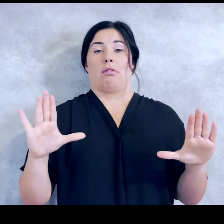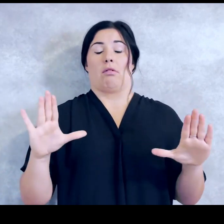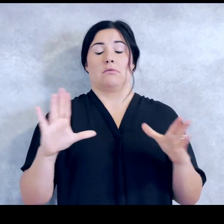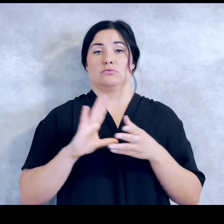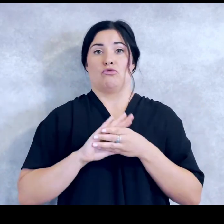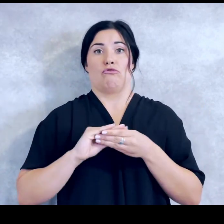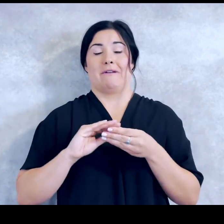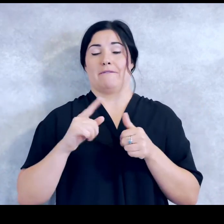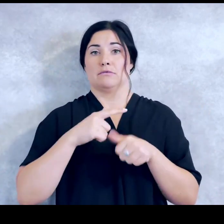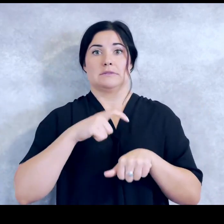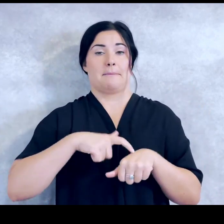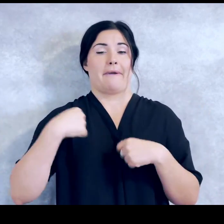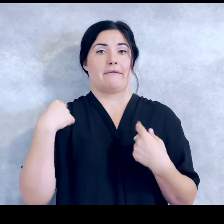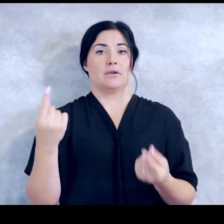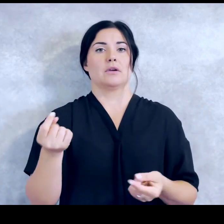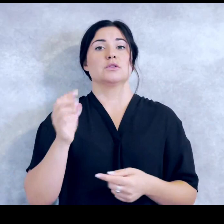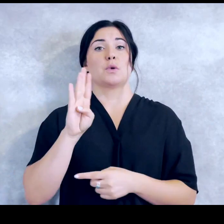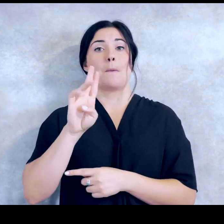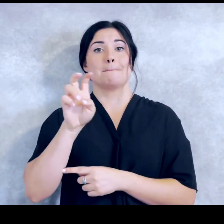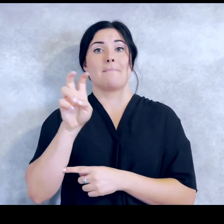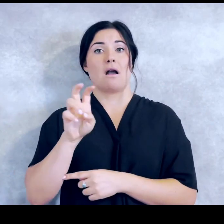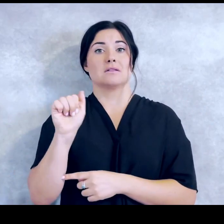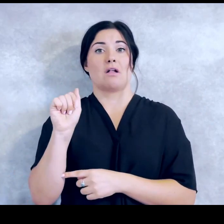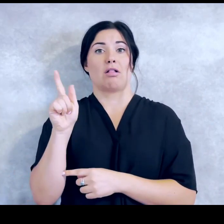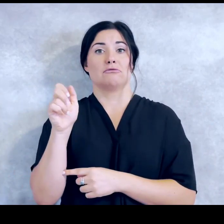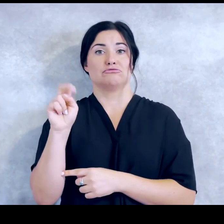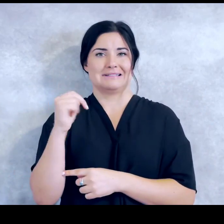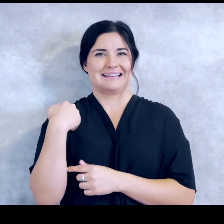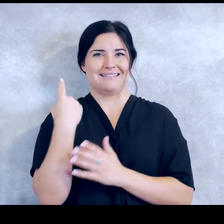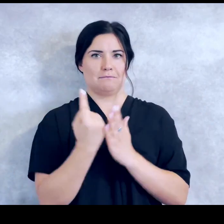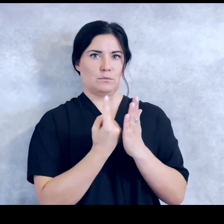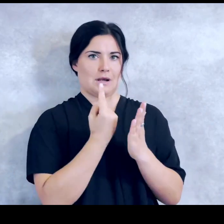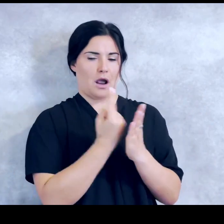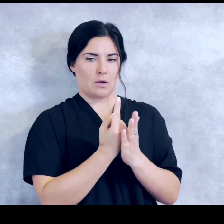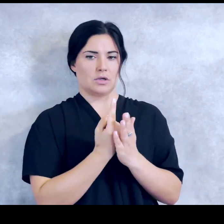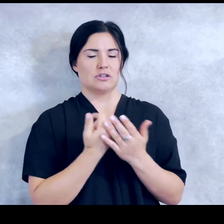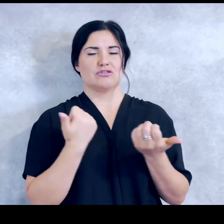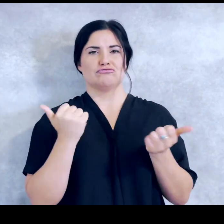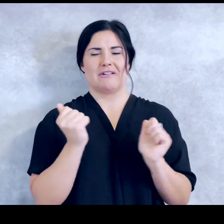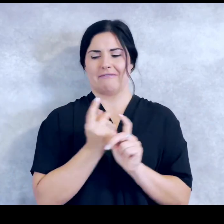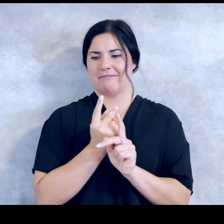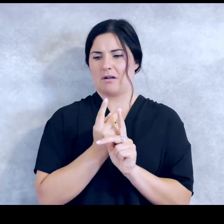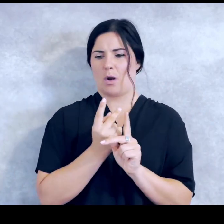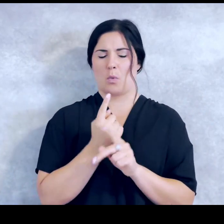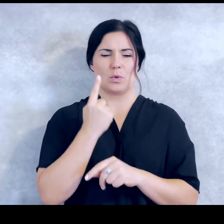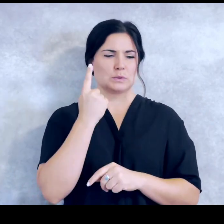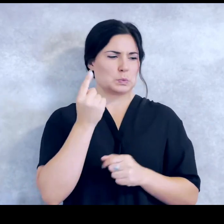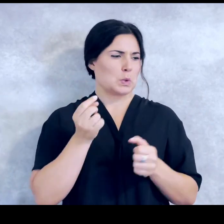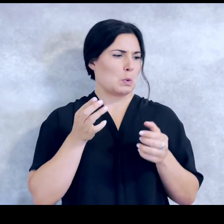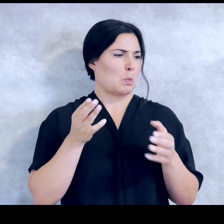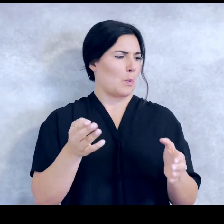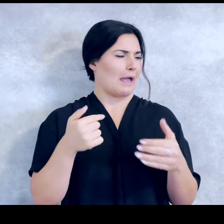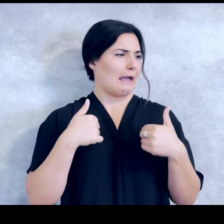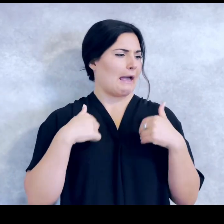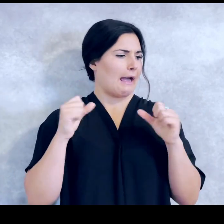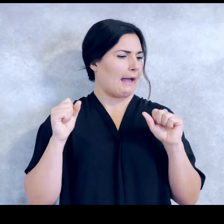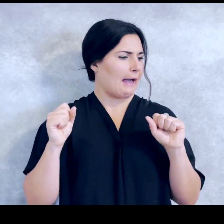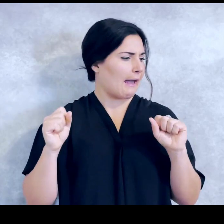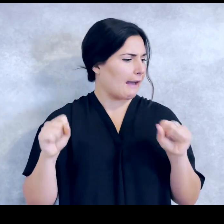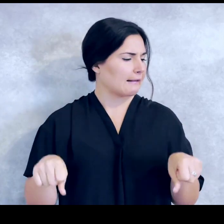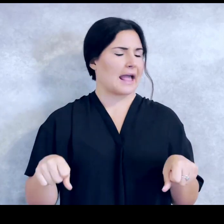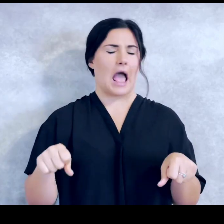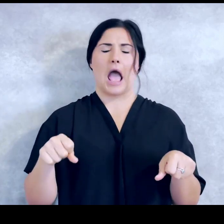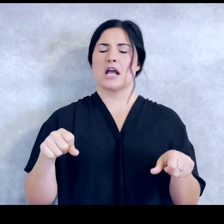world. And so Buzz Aldrin, in this hour, and he knew that he'd have an hour, was trying to think to himself, what's one of the ways that